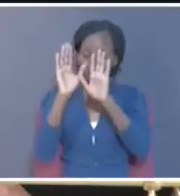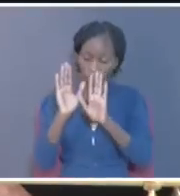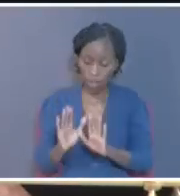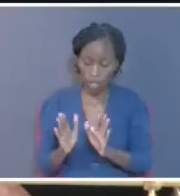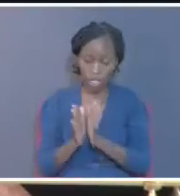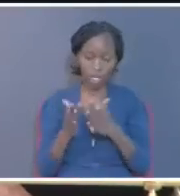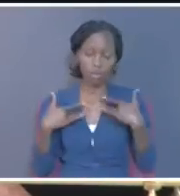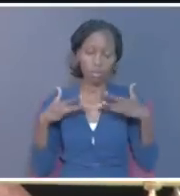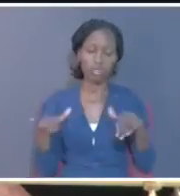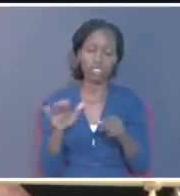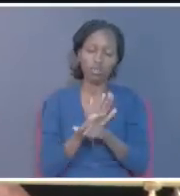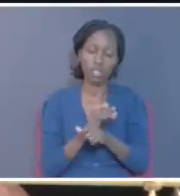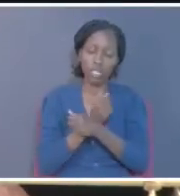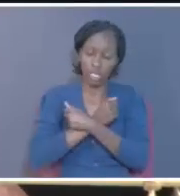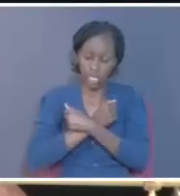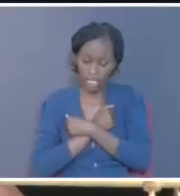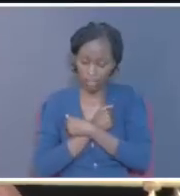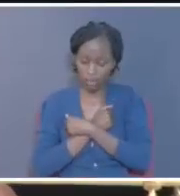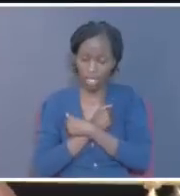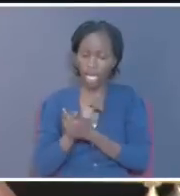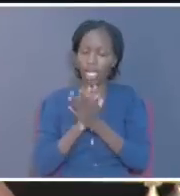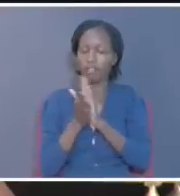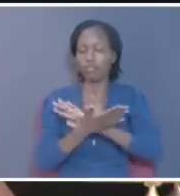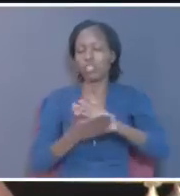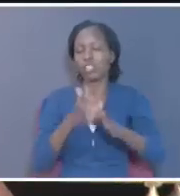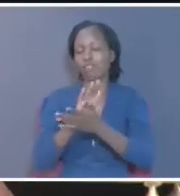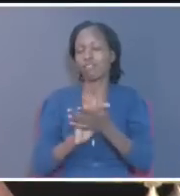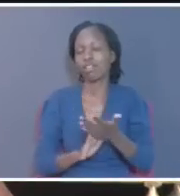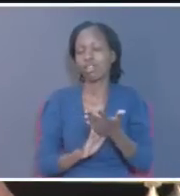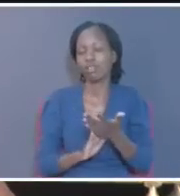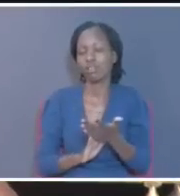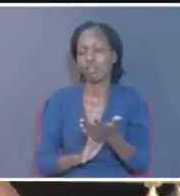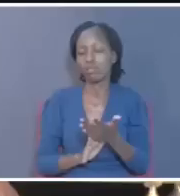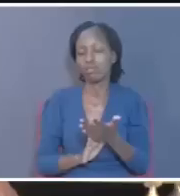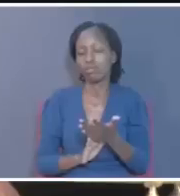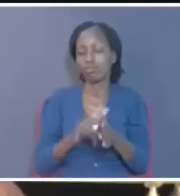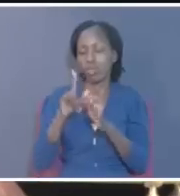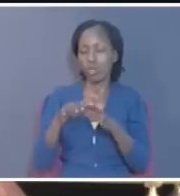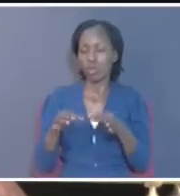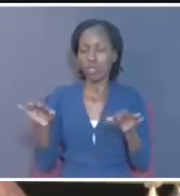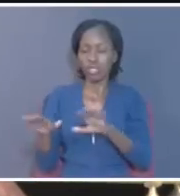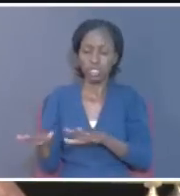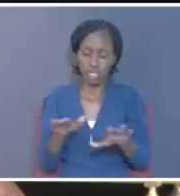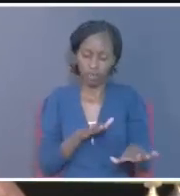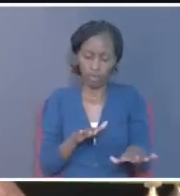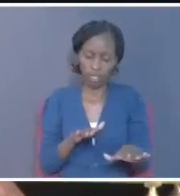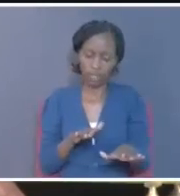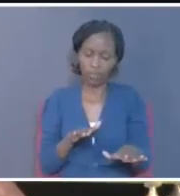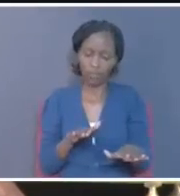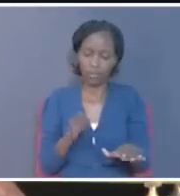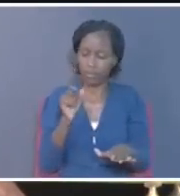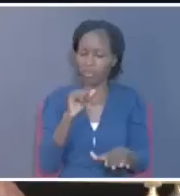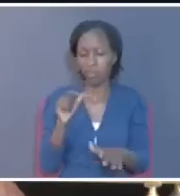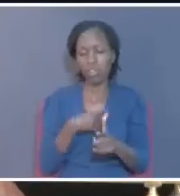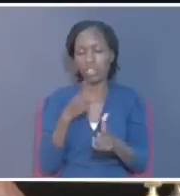you're merciful, you're loving, you are forgiving, Lord. You're long-suffering, otherwise we would have been destroyed